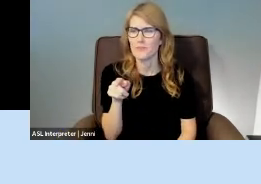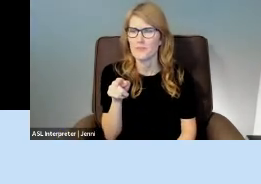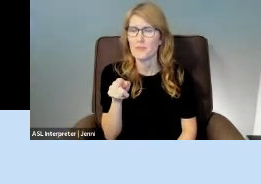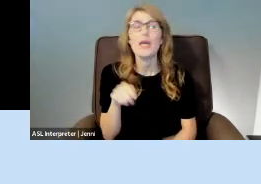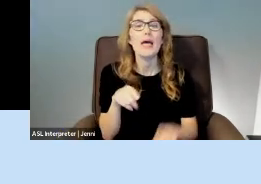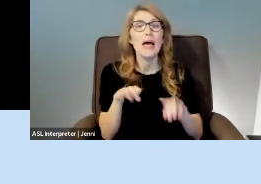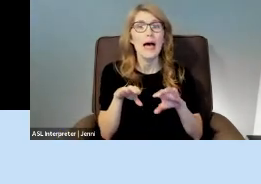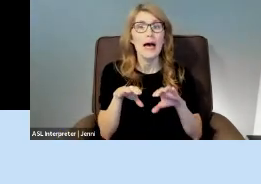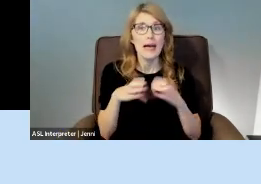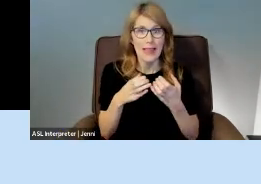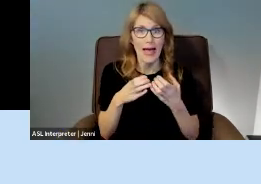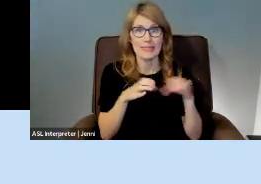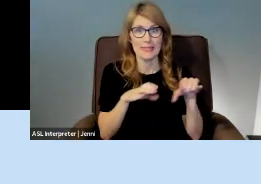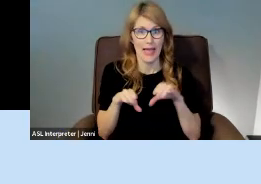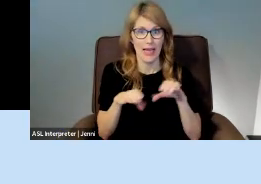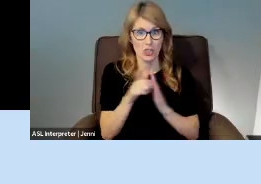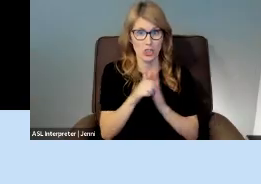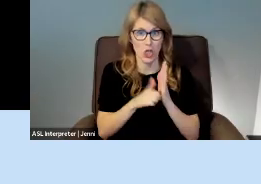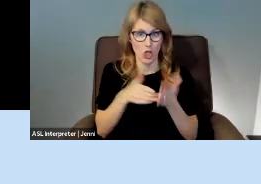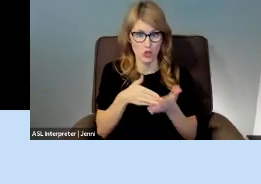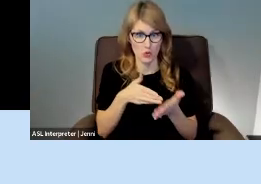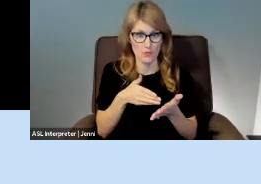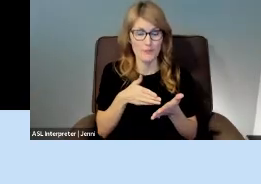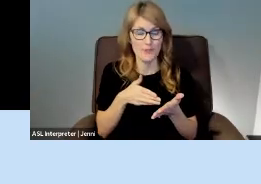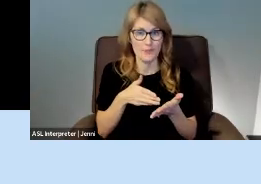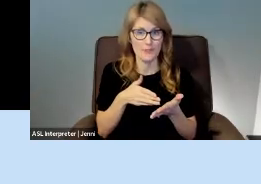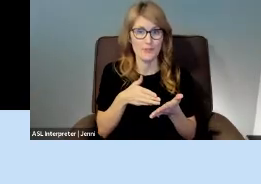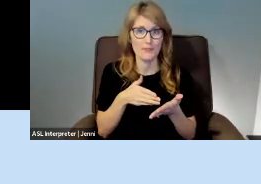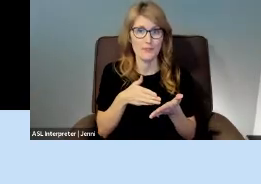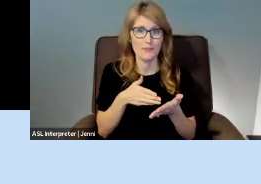class action lawsuit.